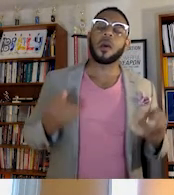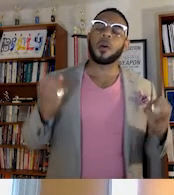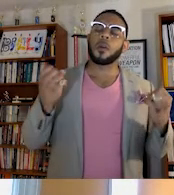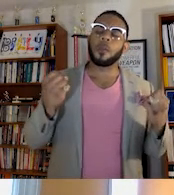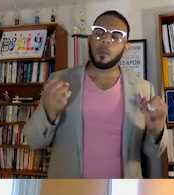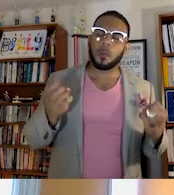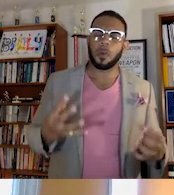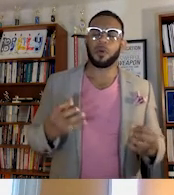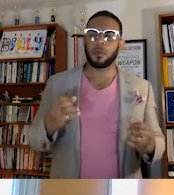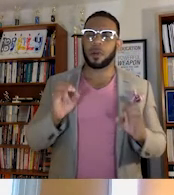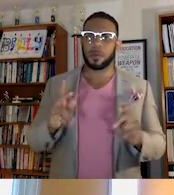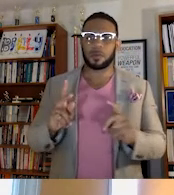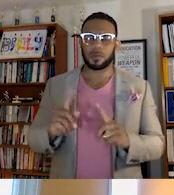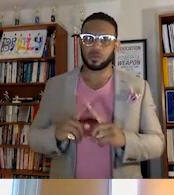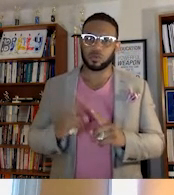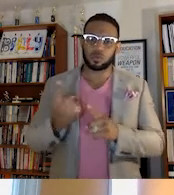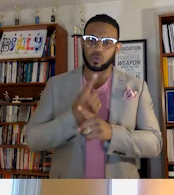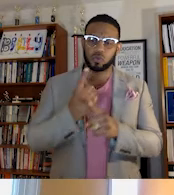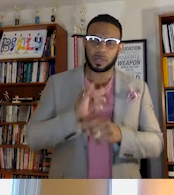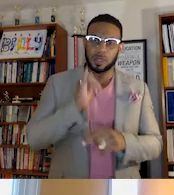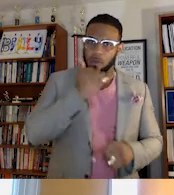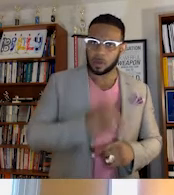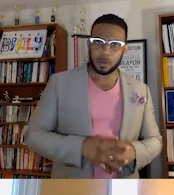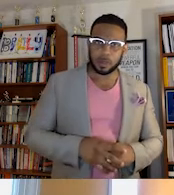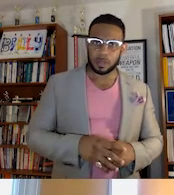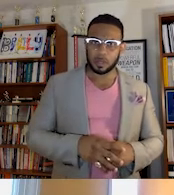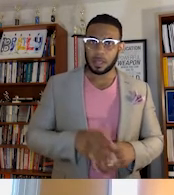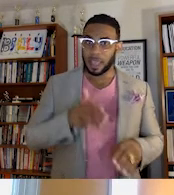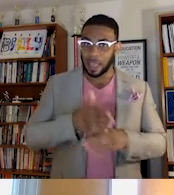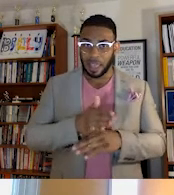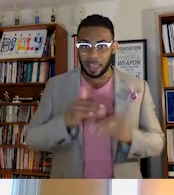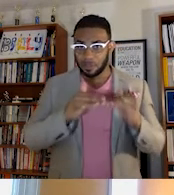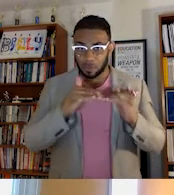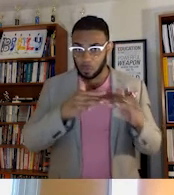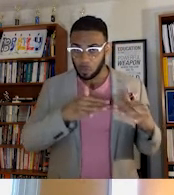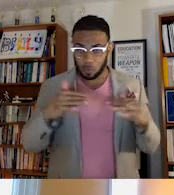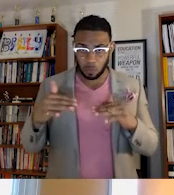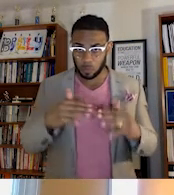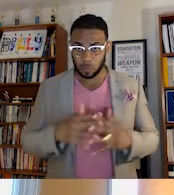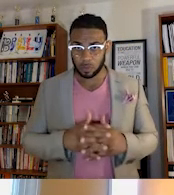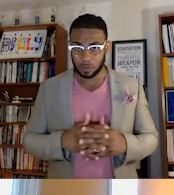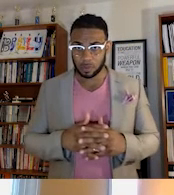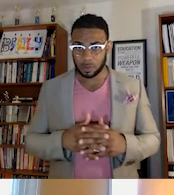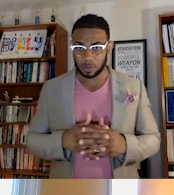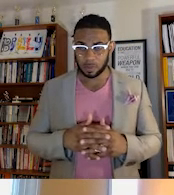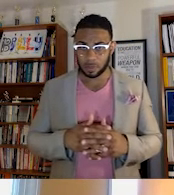multiple opportunities to correct that wrong. After the Civil War,